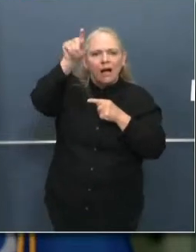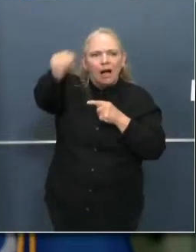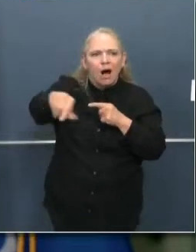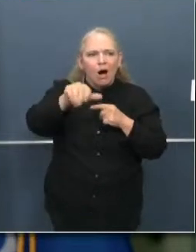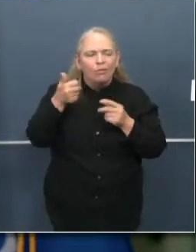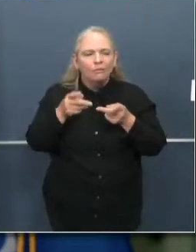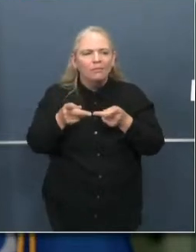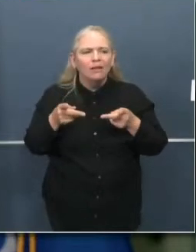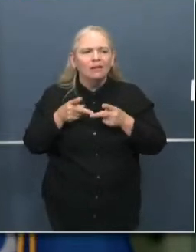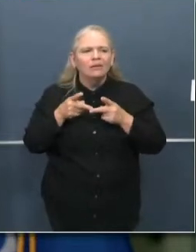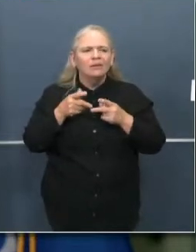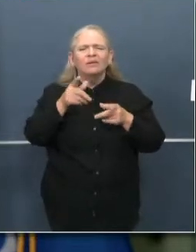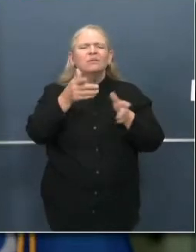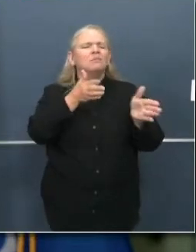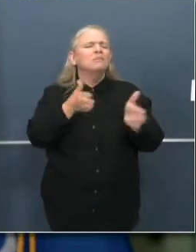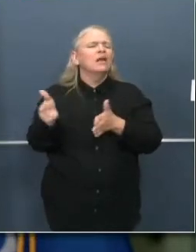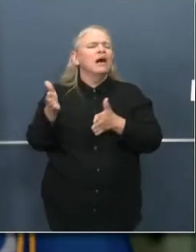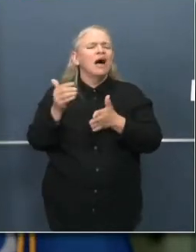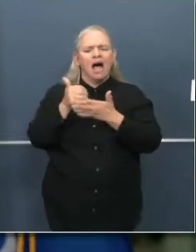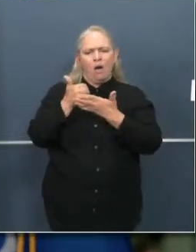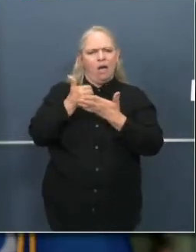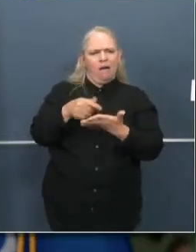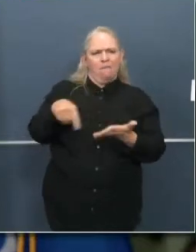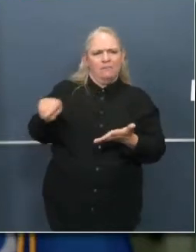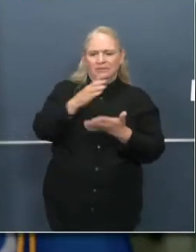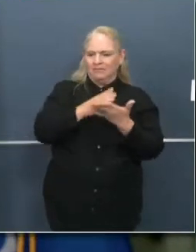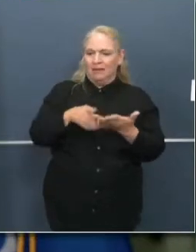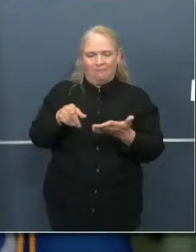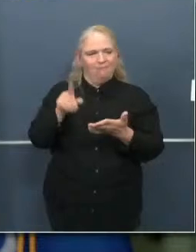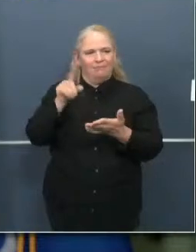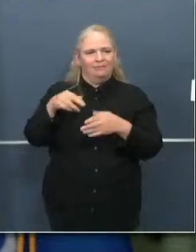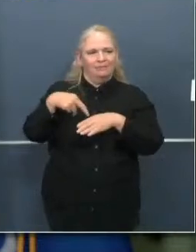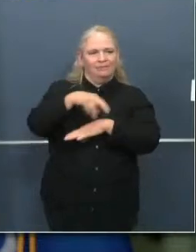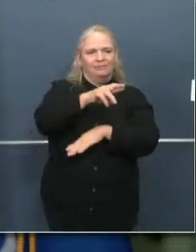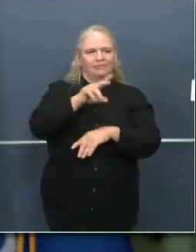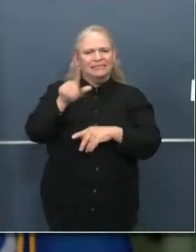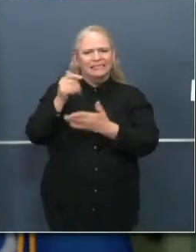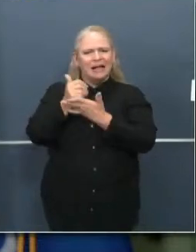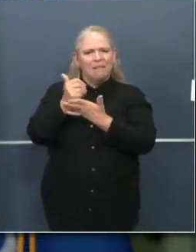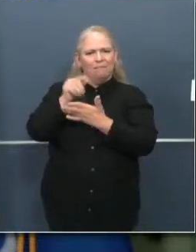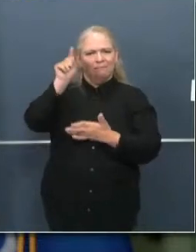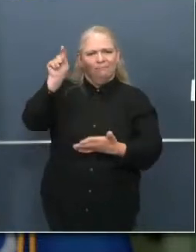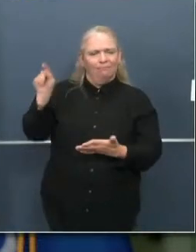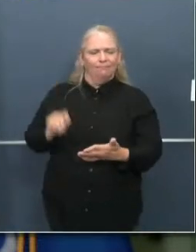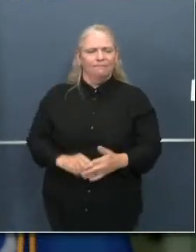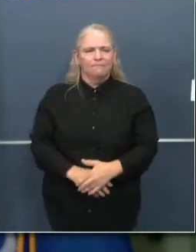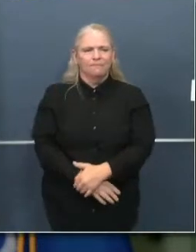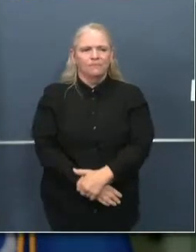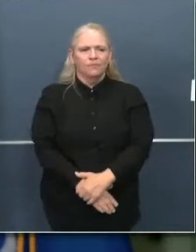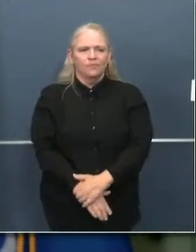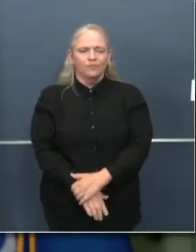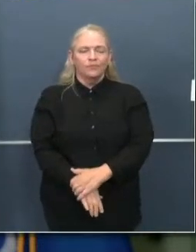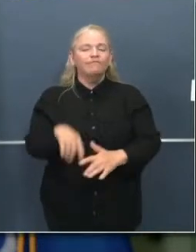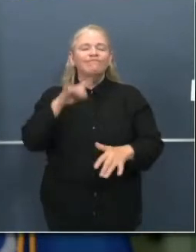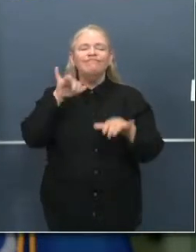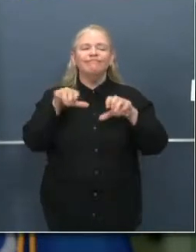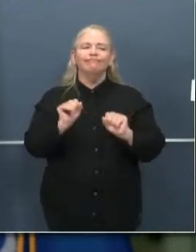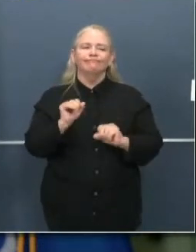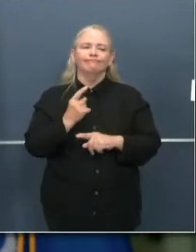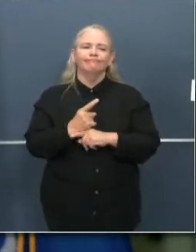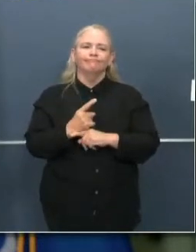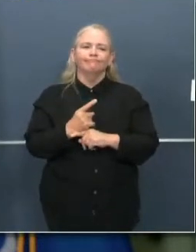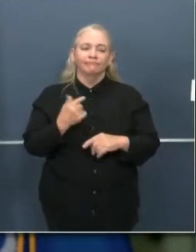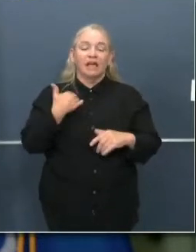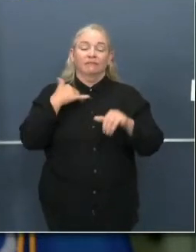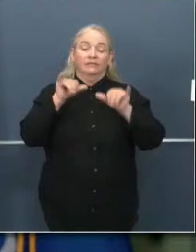plan within our hospital system. Its primary focus is around existing footprint in and around hospitals, decompressing